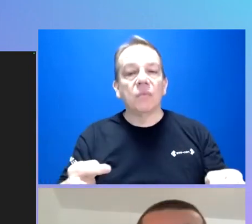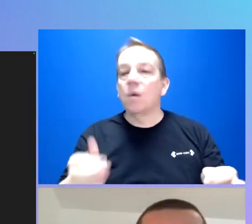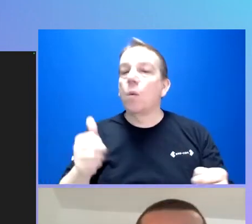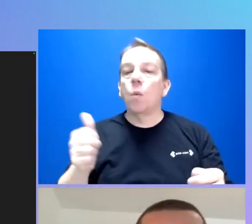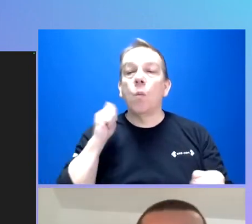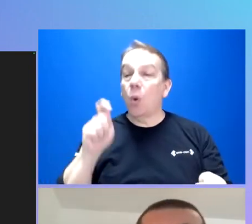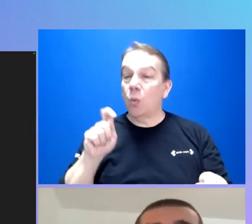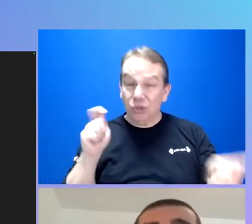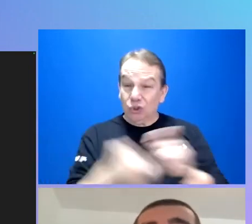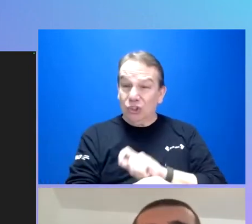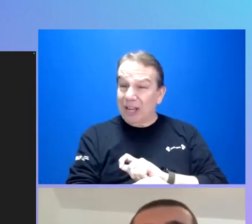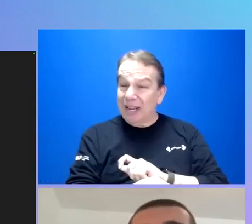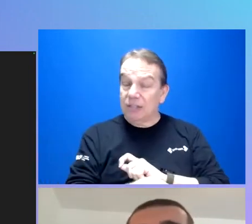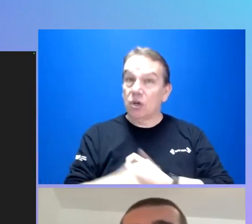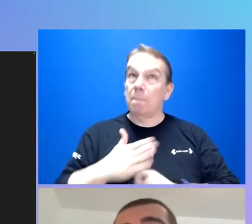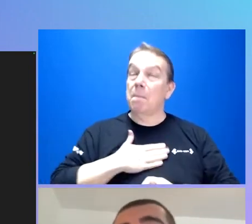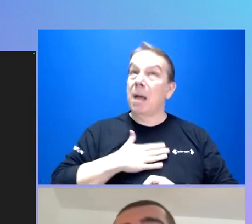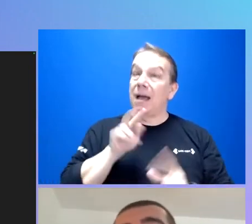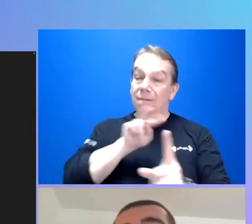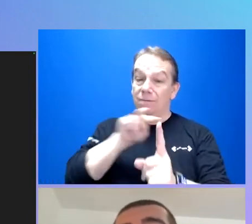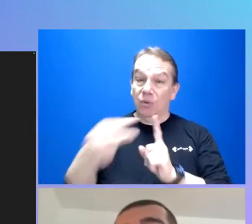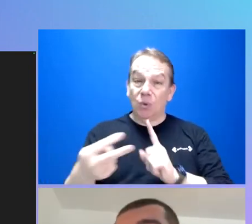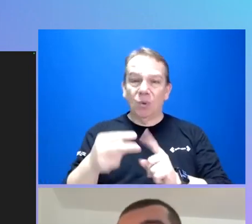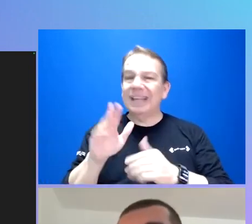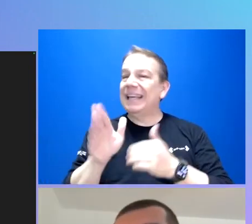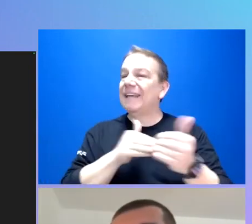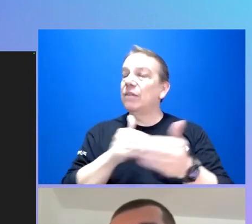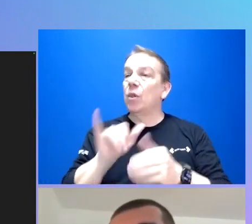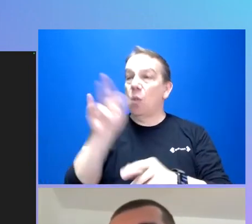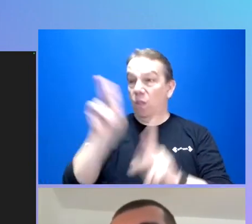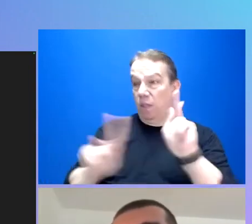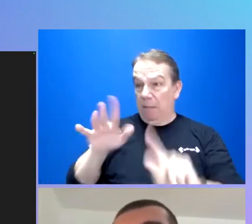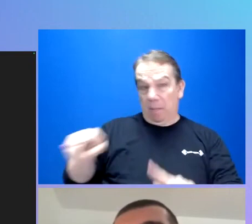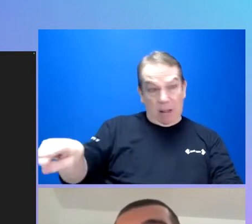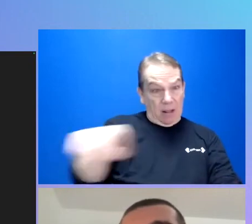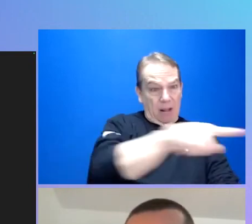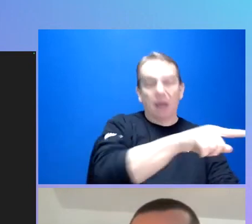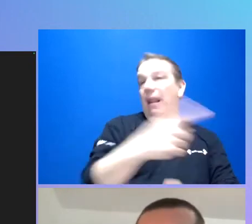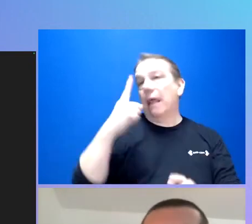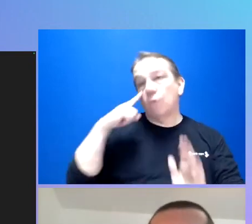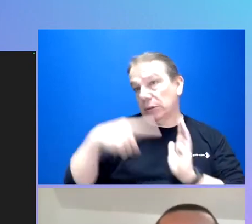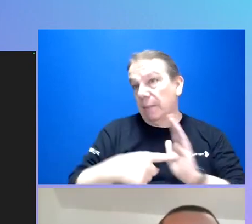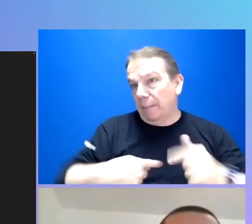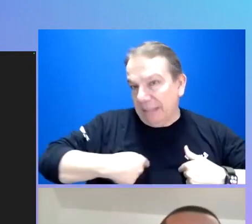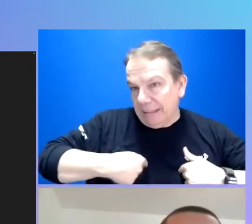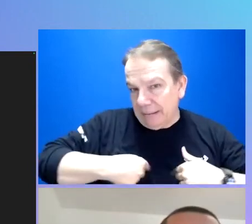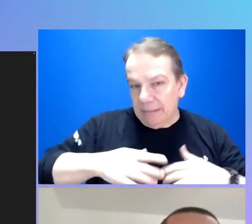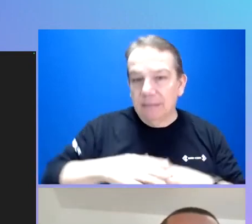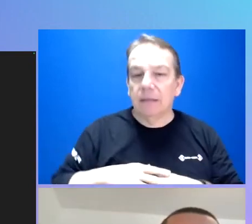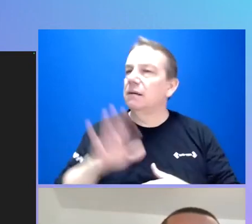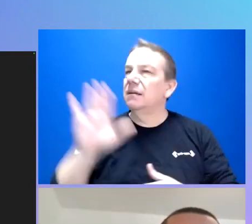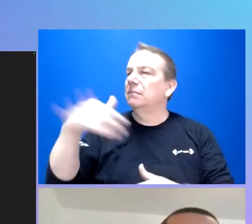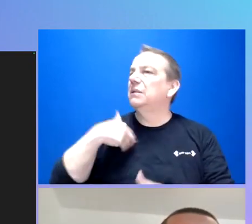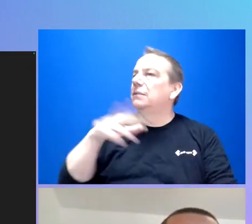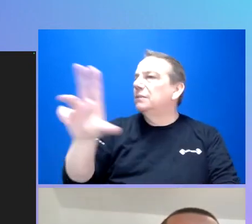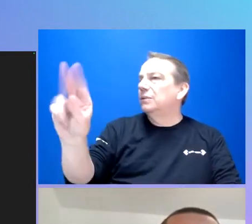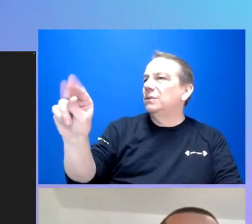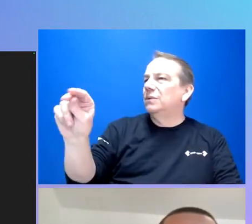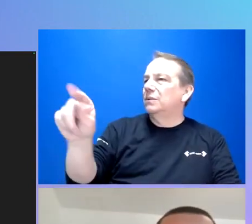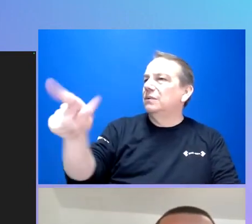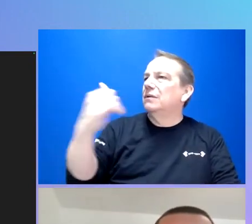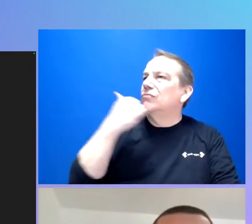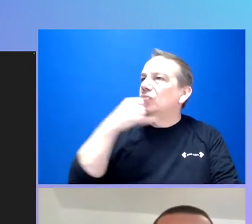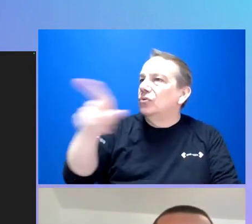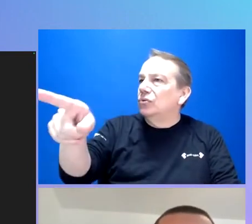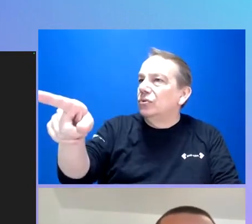them even when the subject of those designations, me in this case, corrects their assumption,